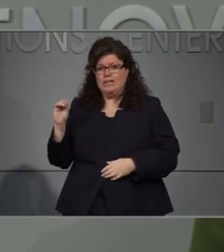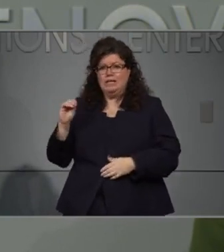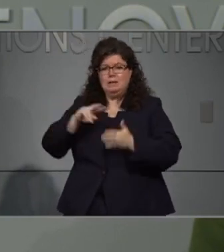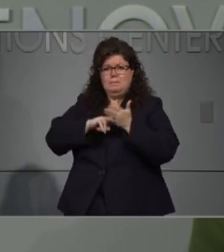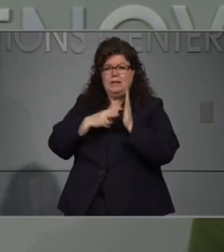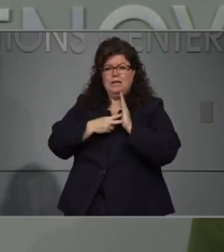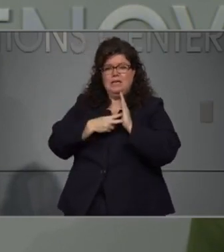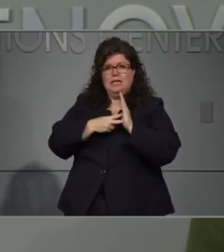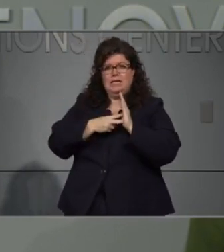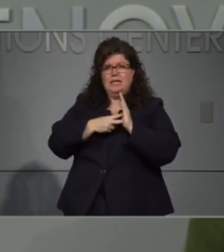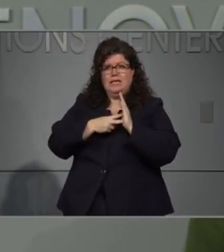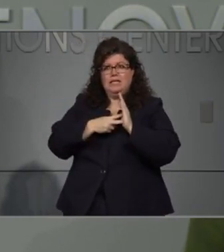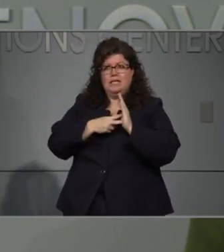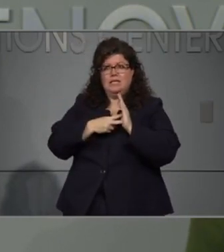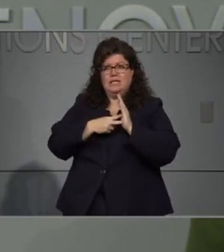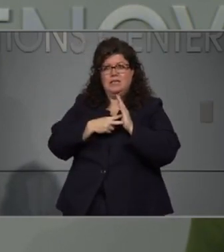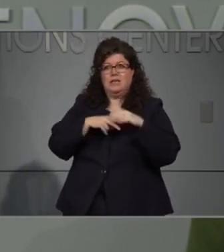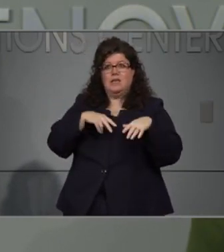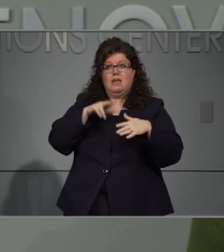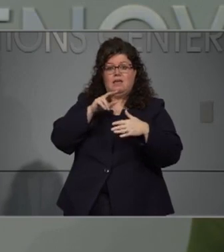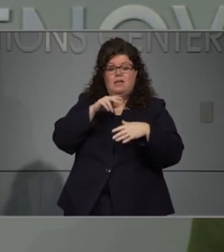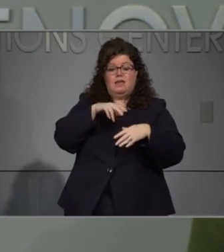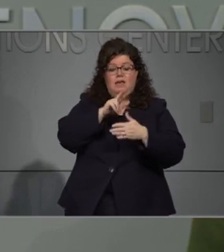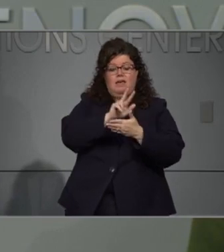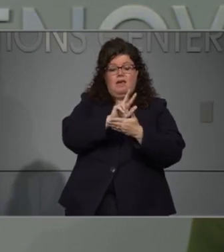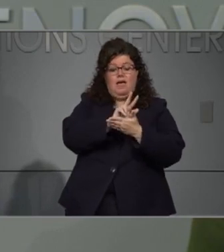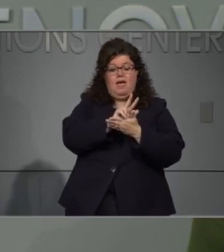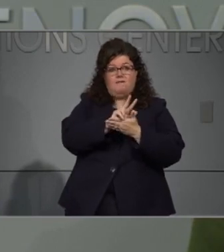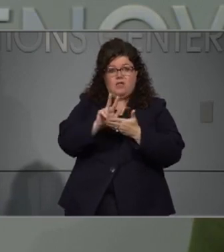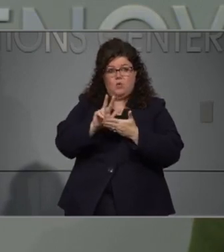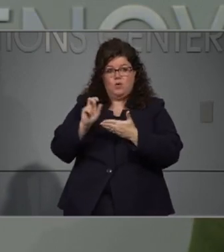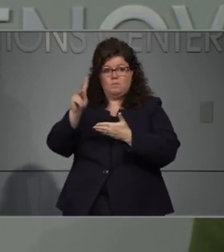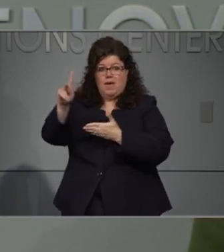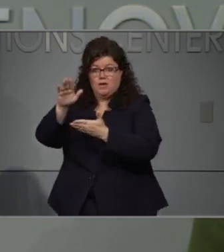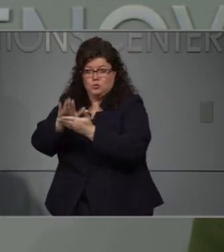back once every 3 weeks in terms of in-person instruction to start.